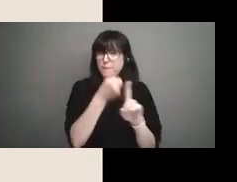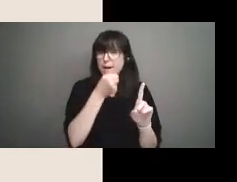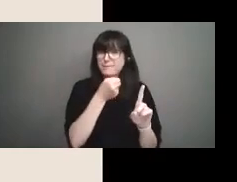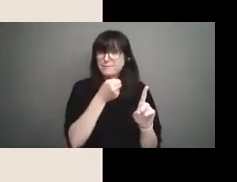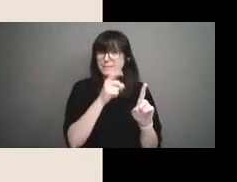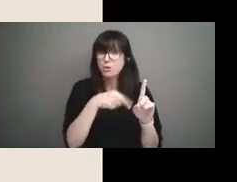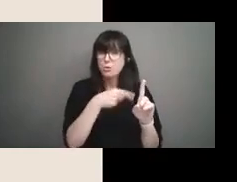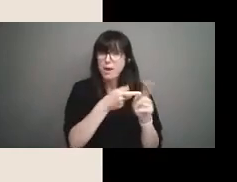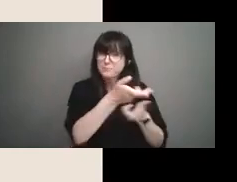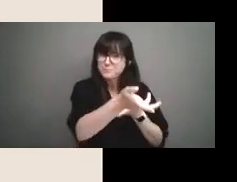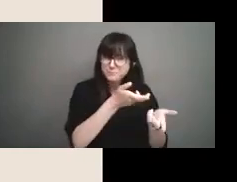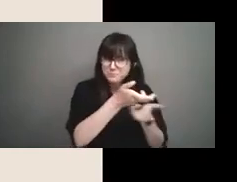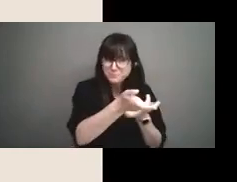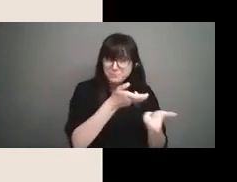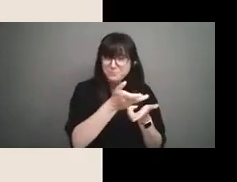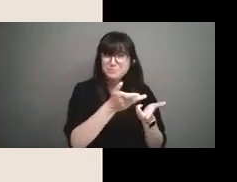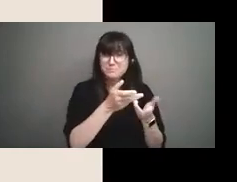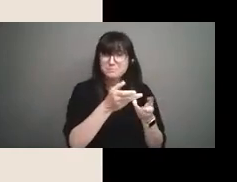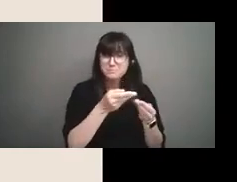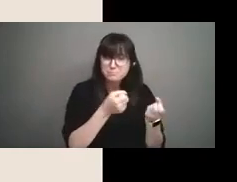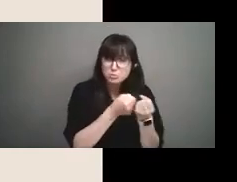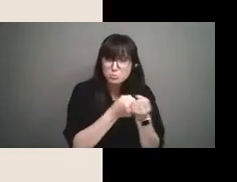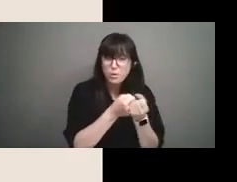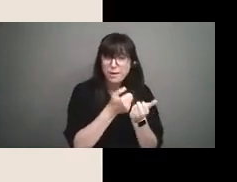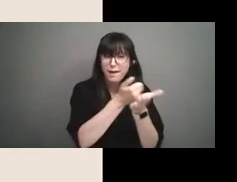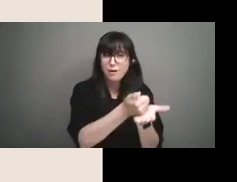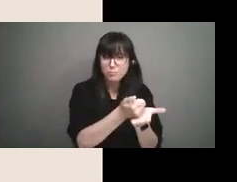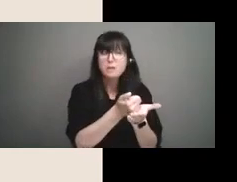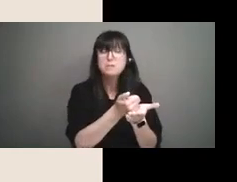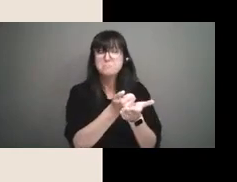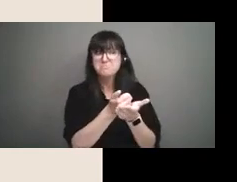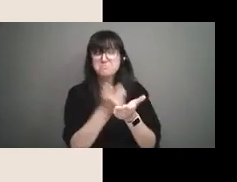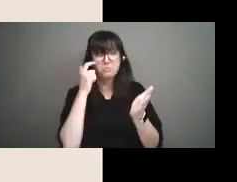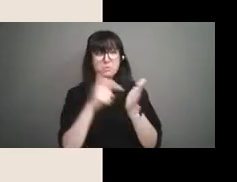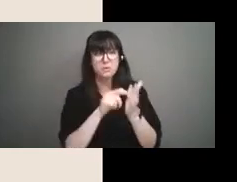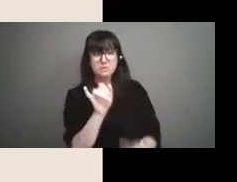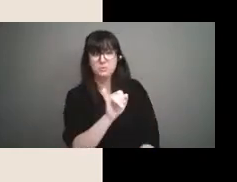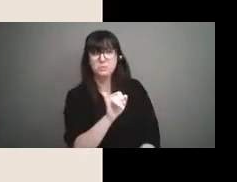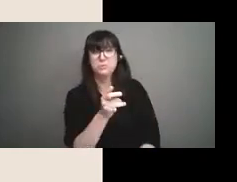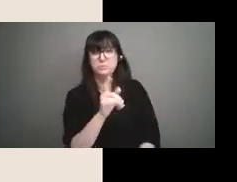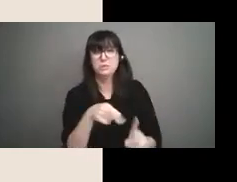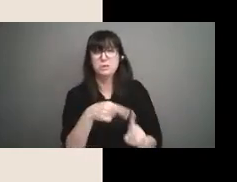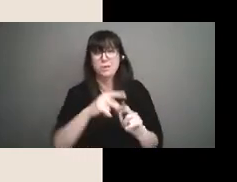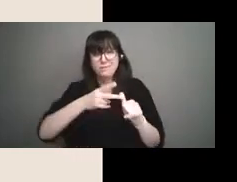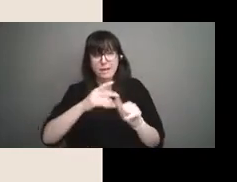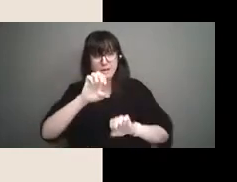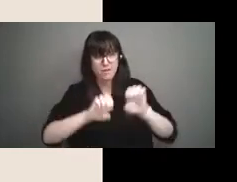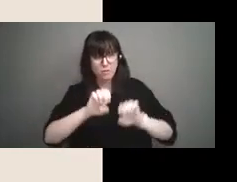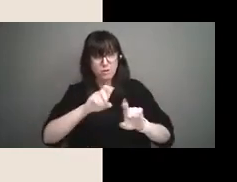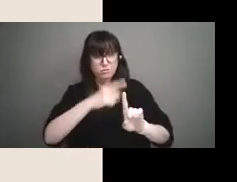satisfaction offering these types of services. And we seconded that when we did our evaluation, that